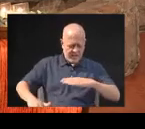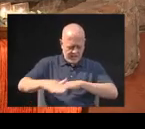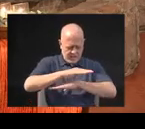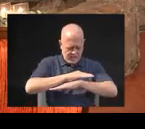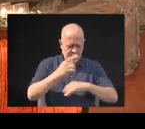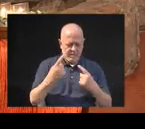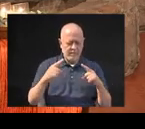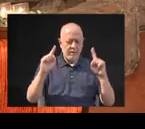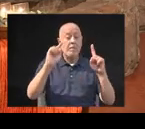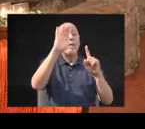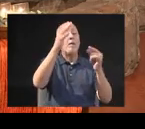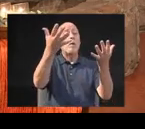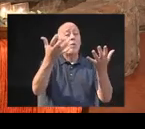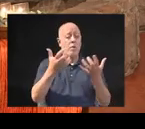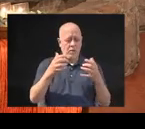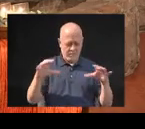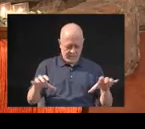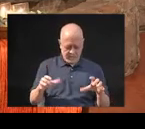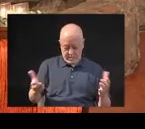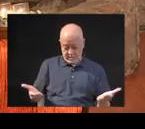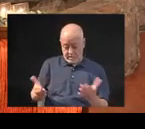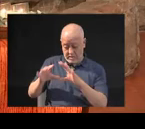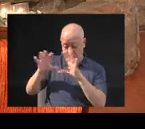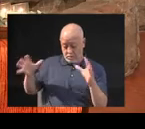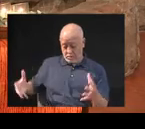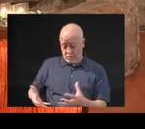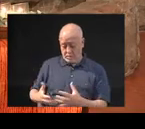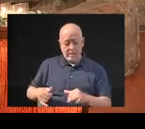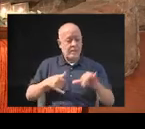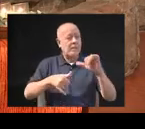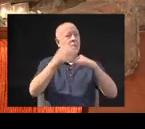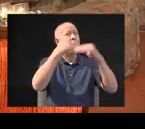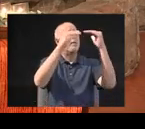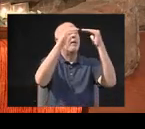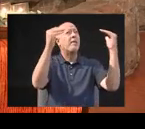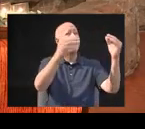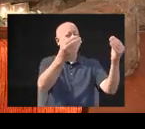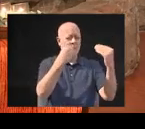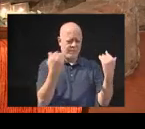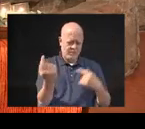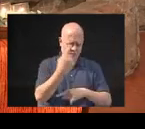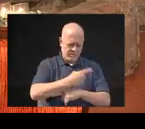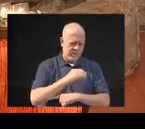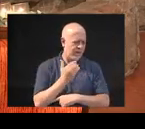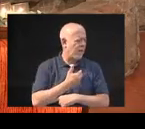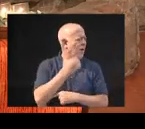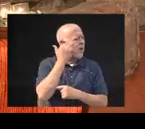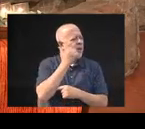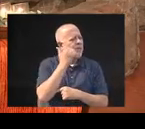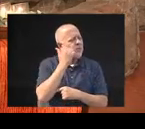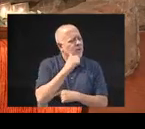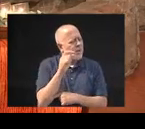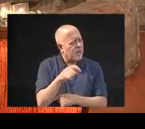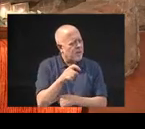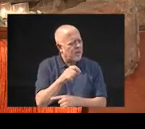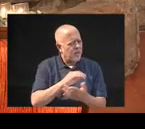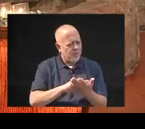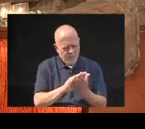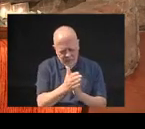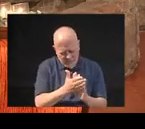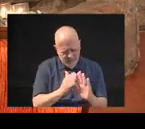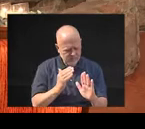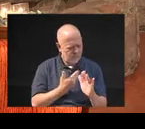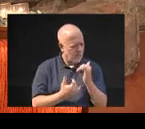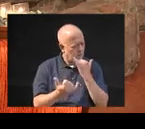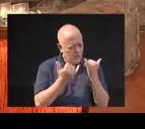come, thy will be done, on earth as it is in heaven. And give us this day our daily bread, and forgive us